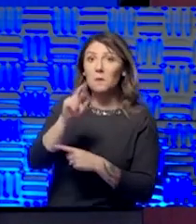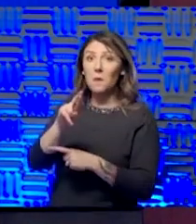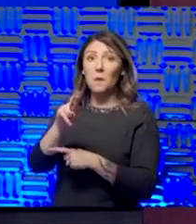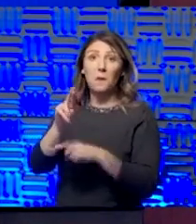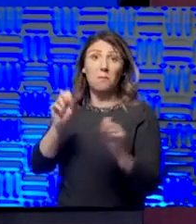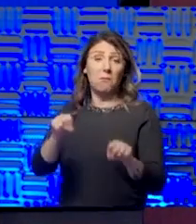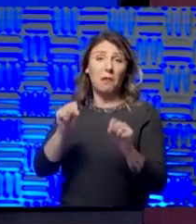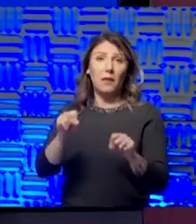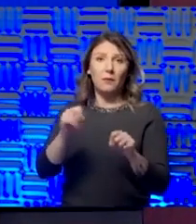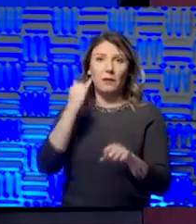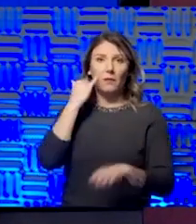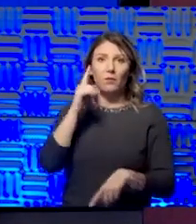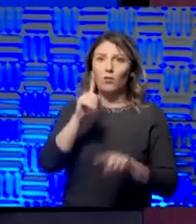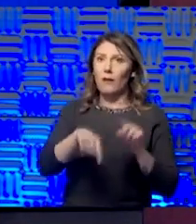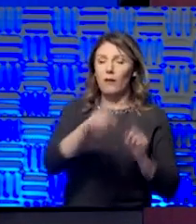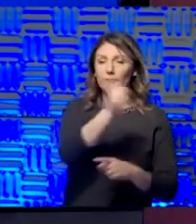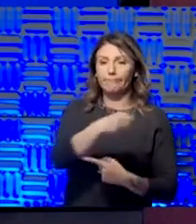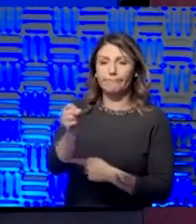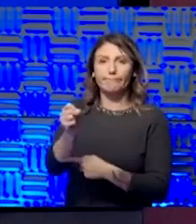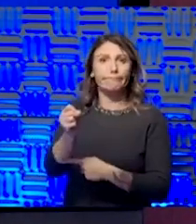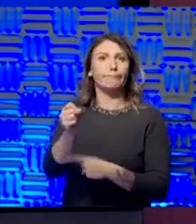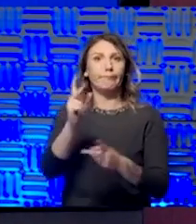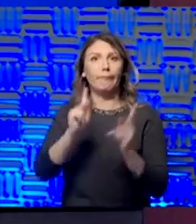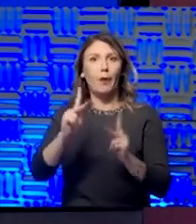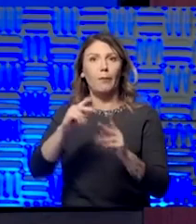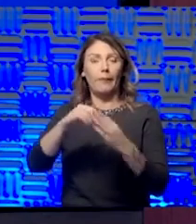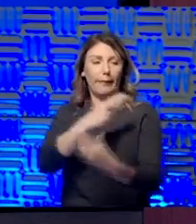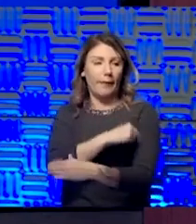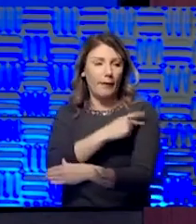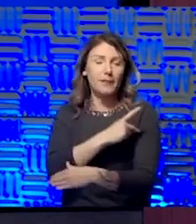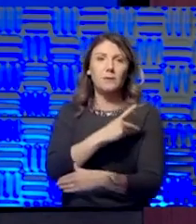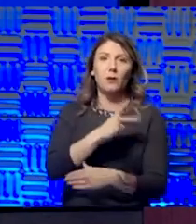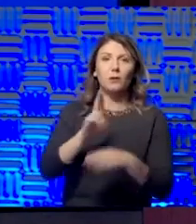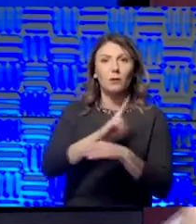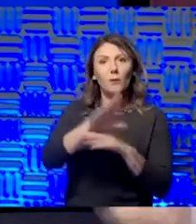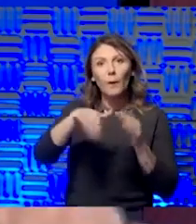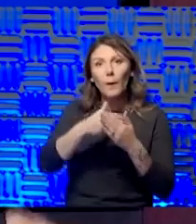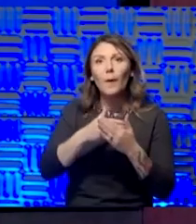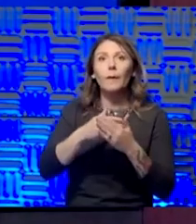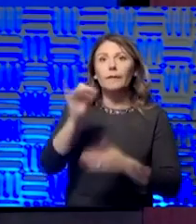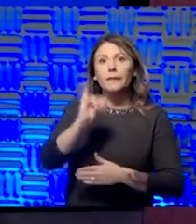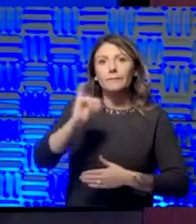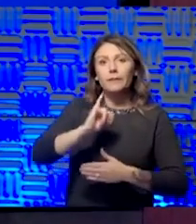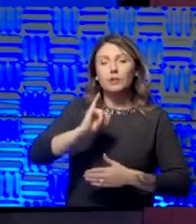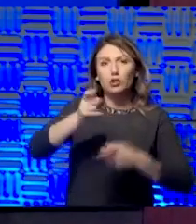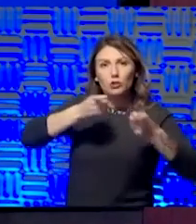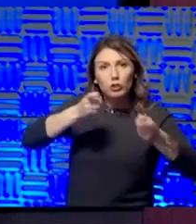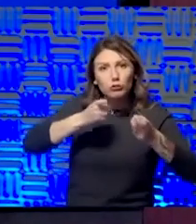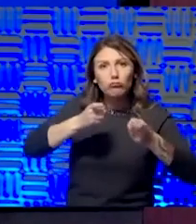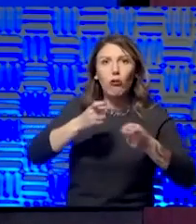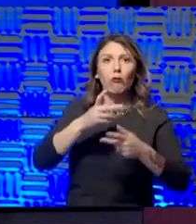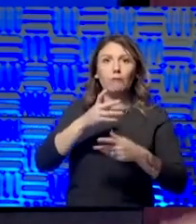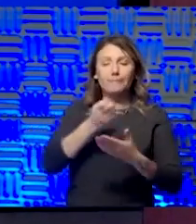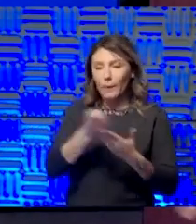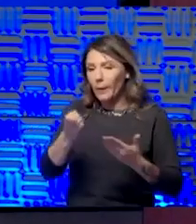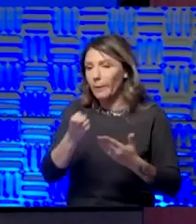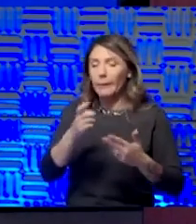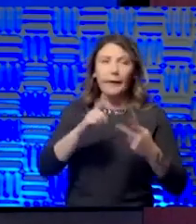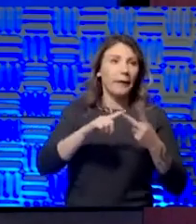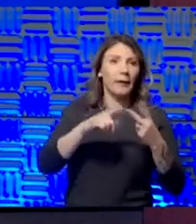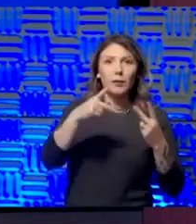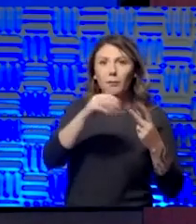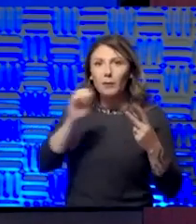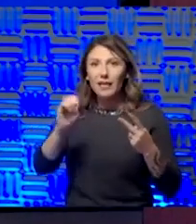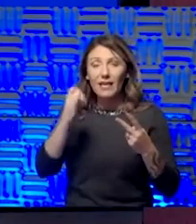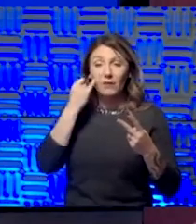get the people in the hospital who are using up all your infectious control equipment and your PPE, because